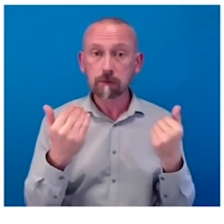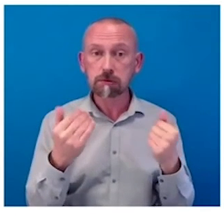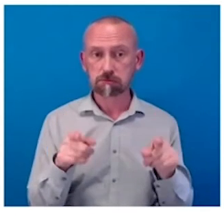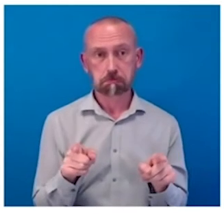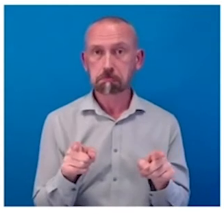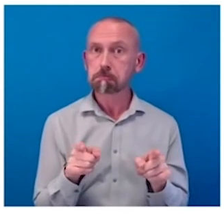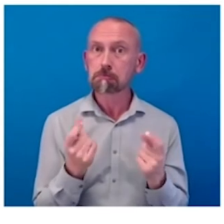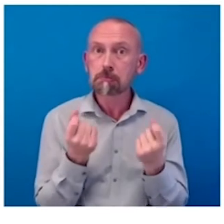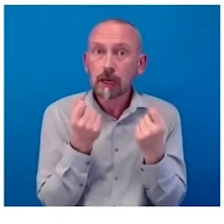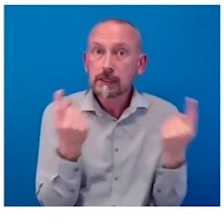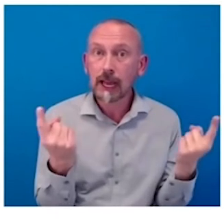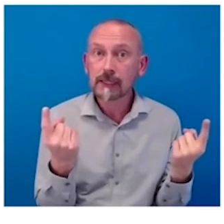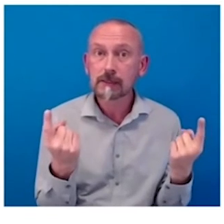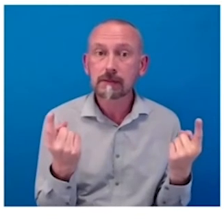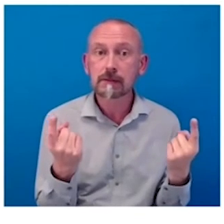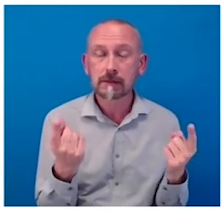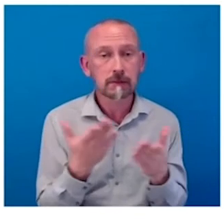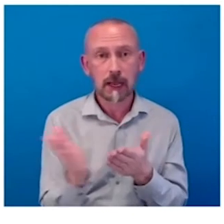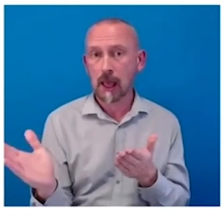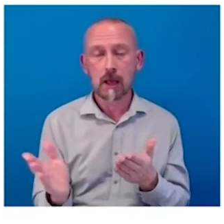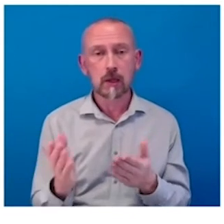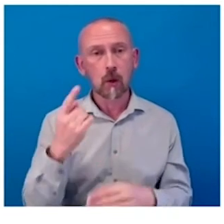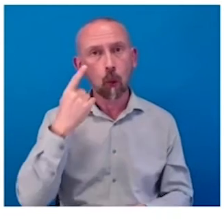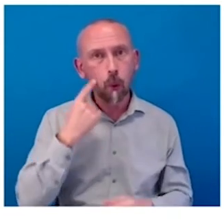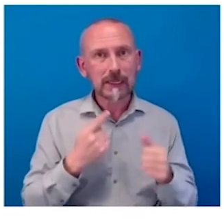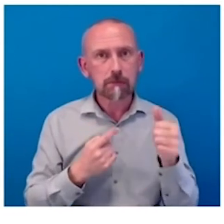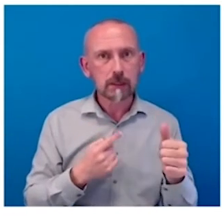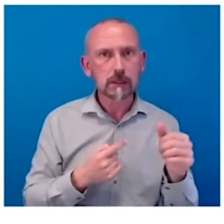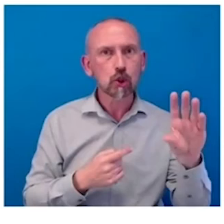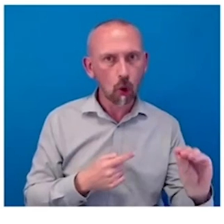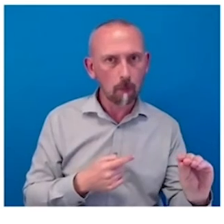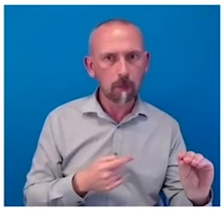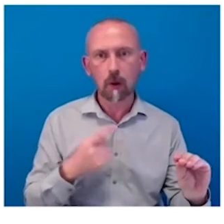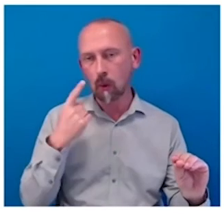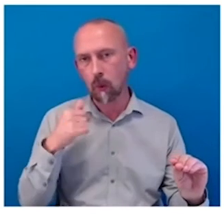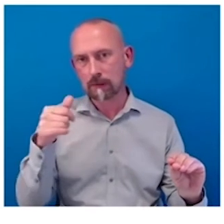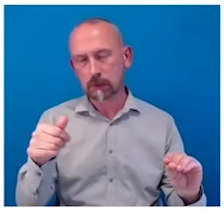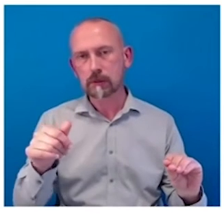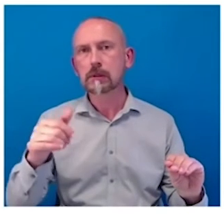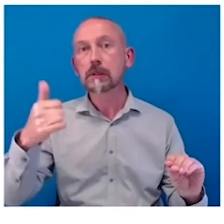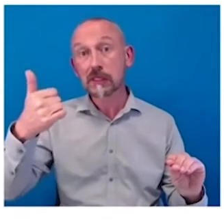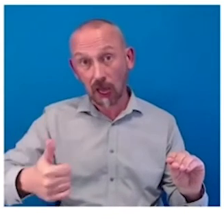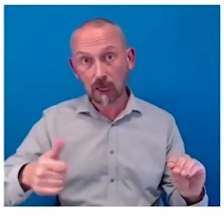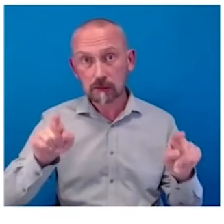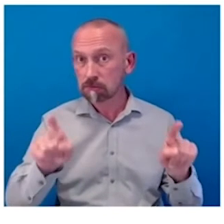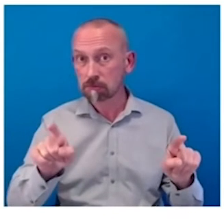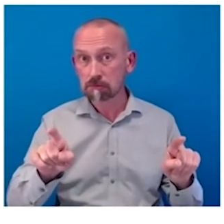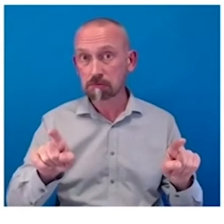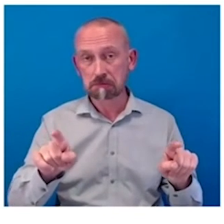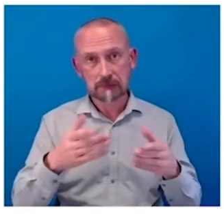understood. So here's a plain white background button with the word stop on it and a plain white background button with the word start on it.